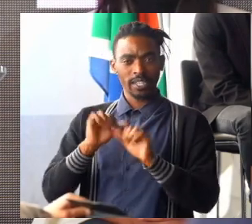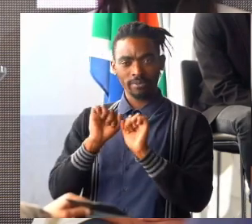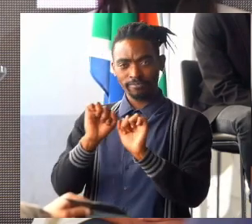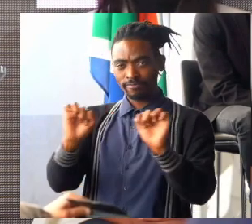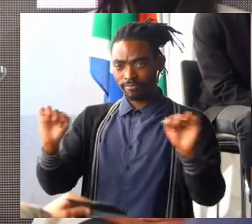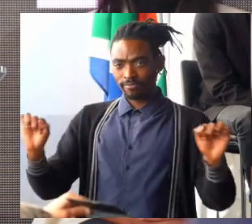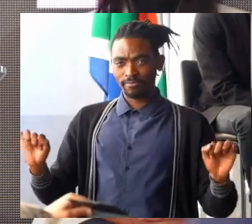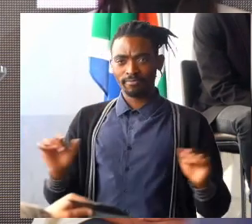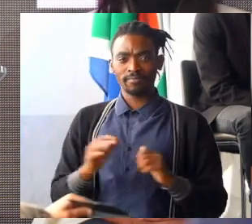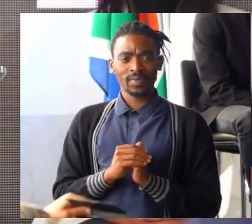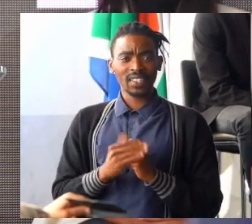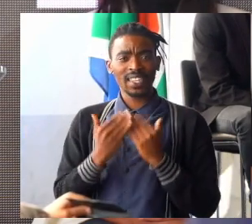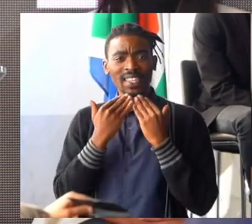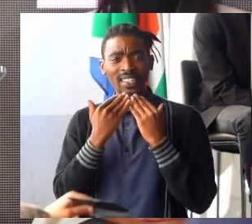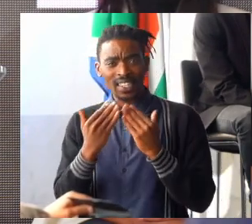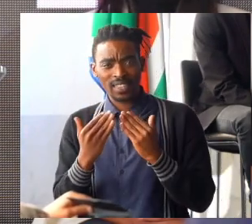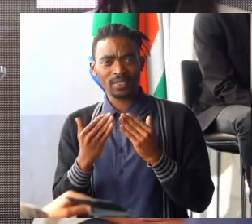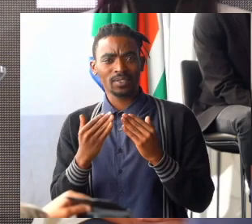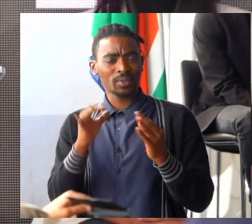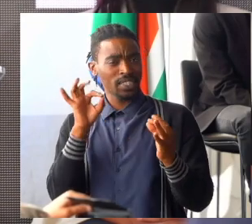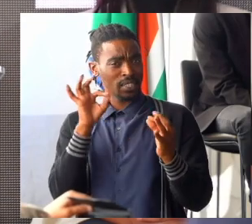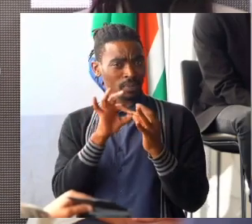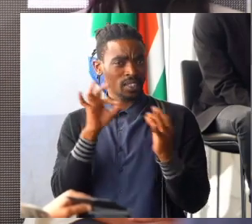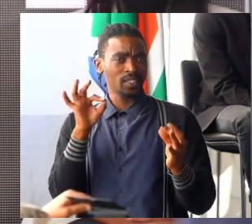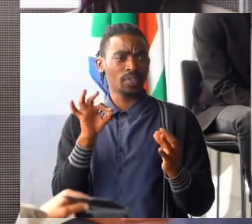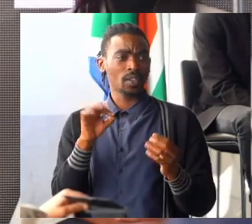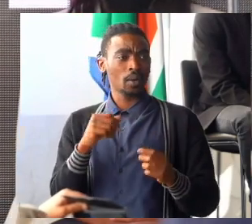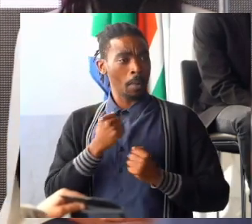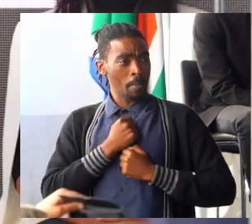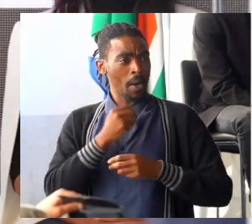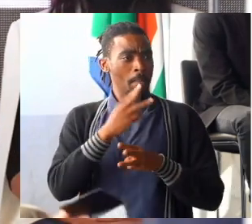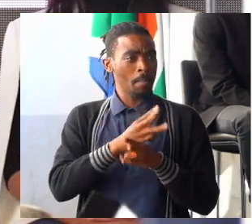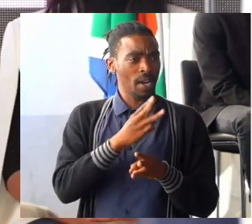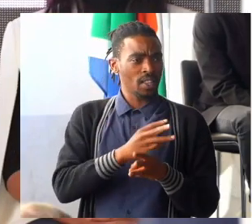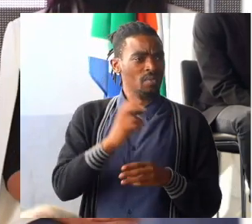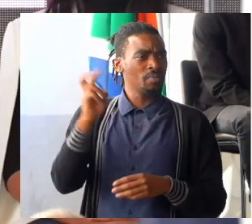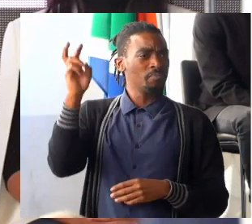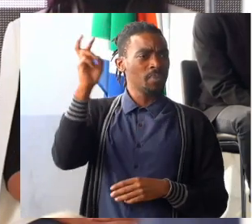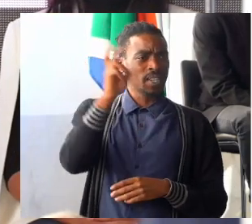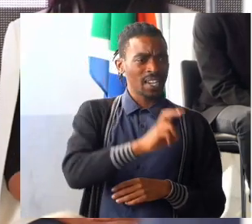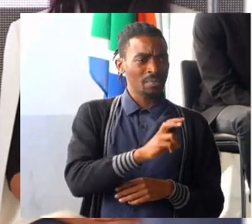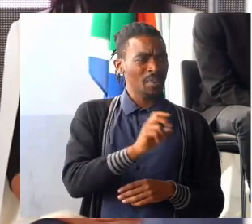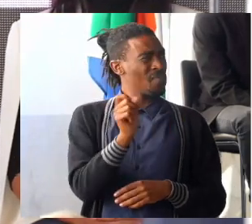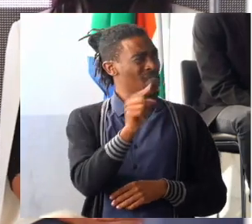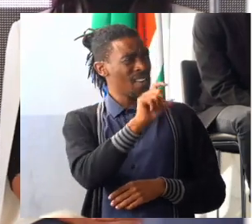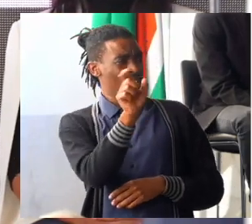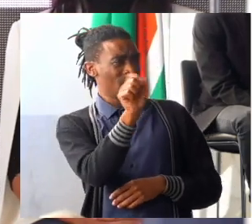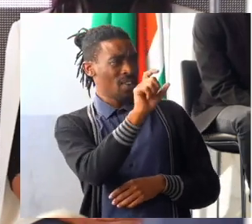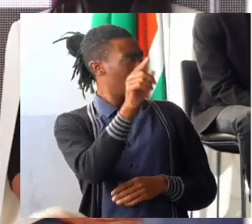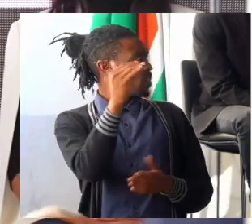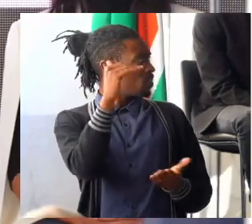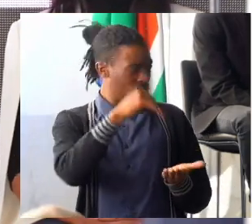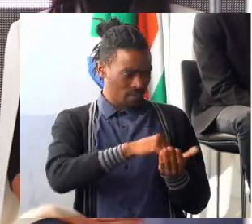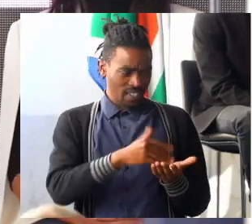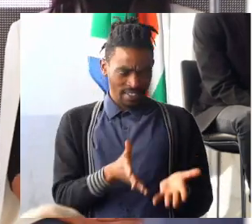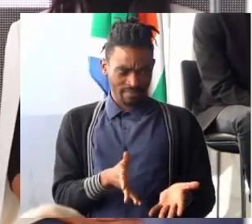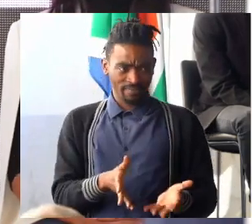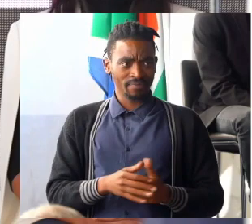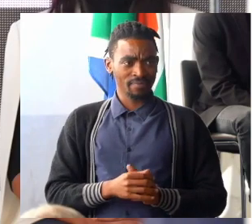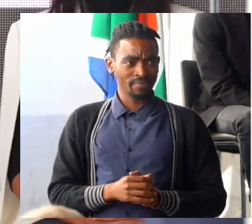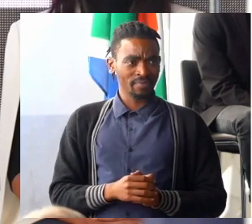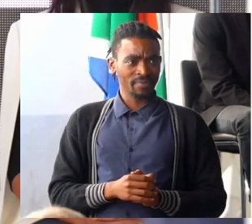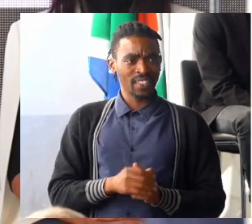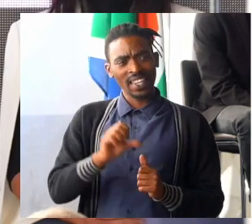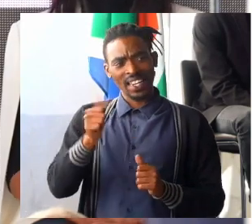And a particular thanks to those like my mother who have come a very long way to be here, and